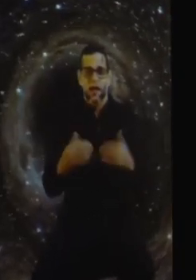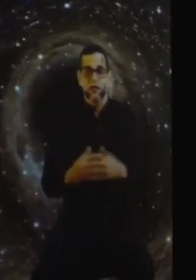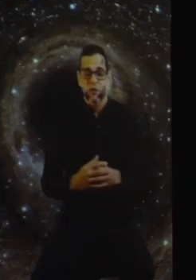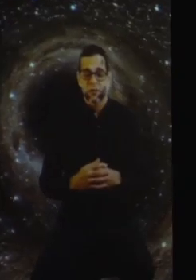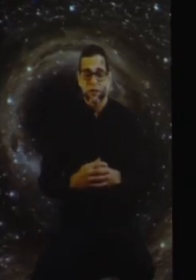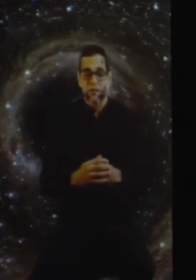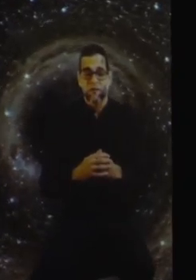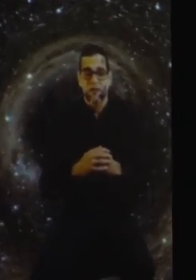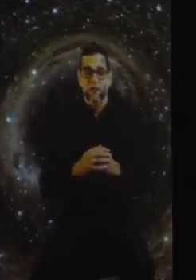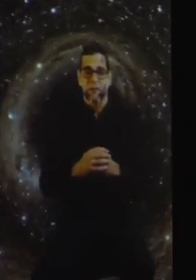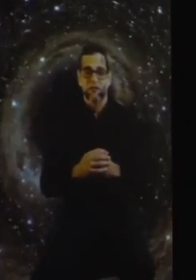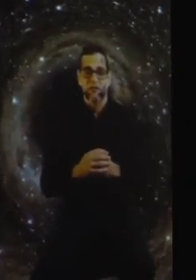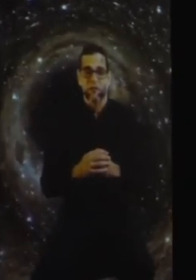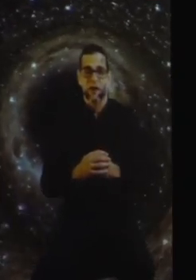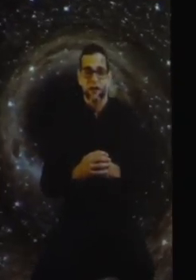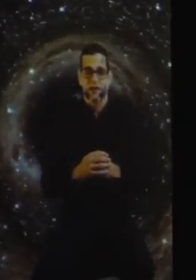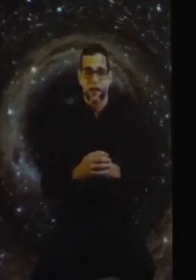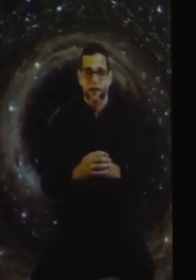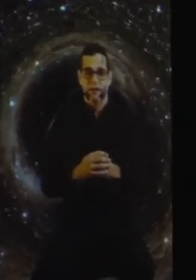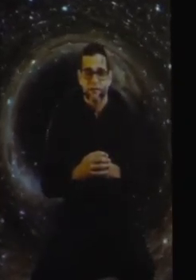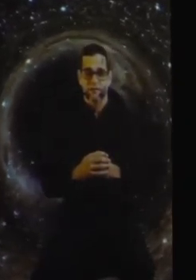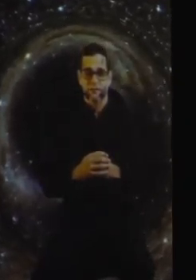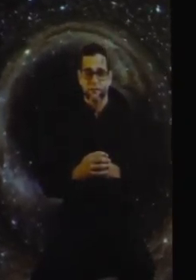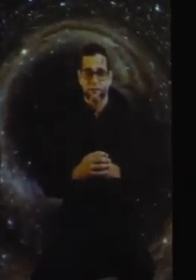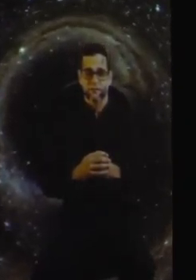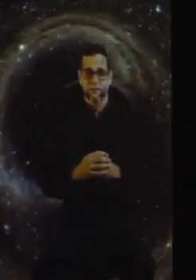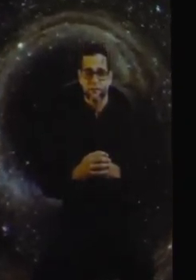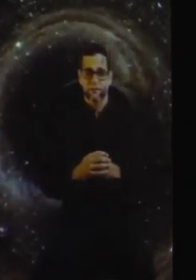And he told me that my father had passed from a heart attack.